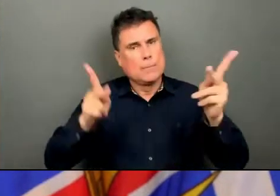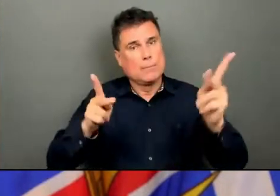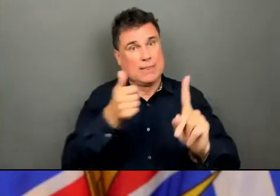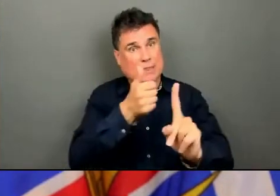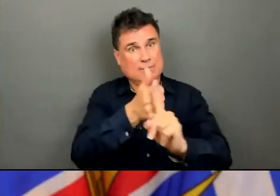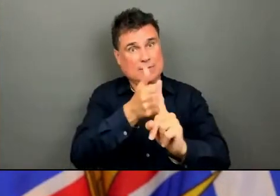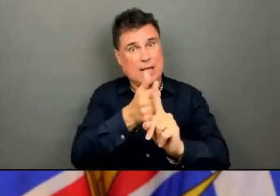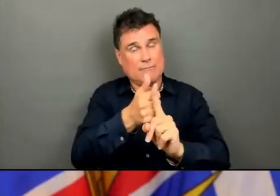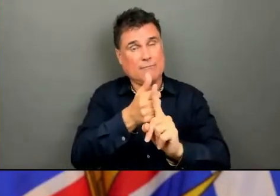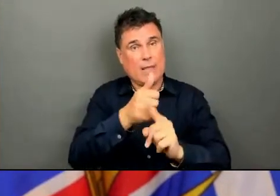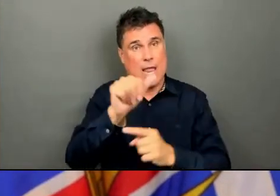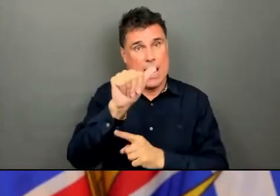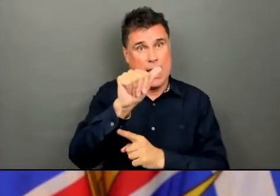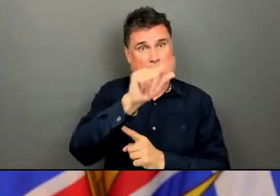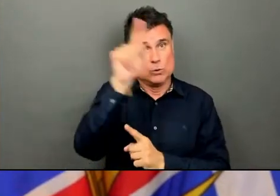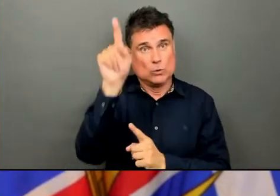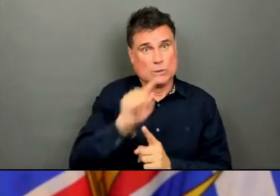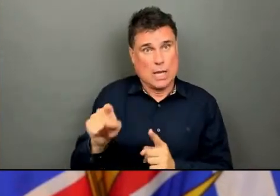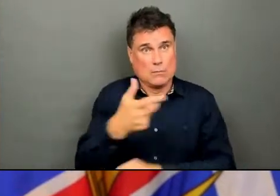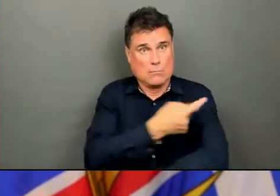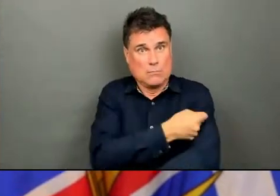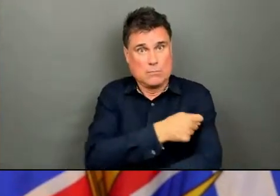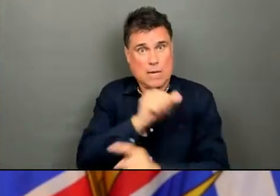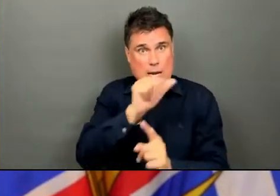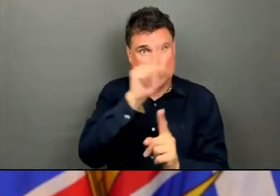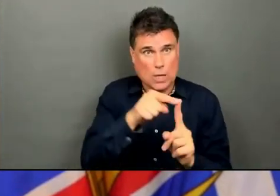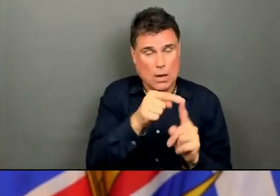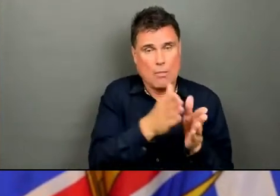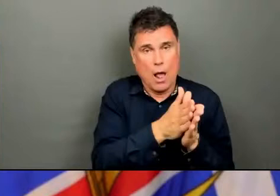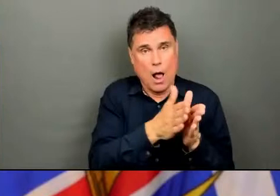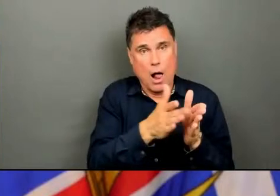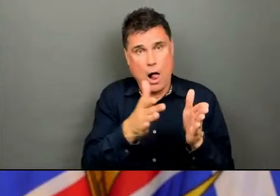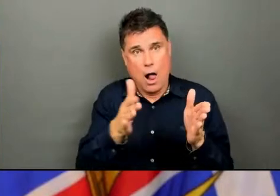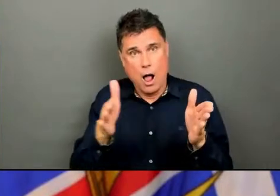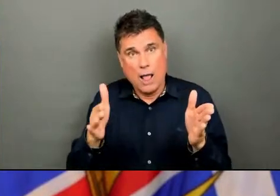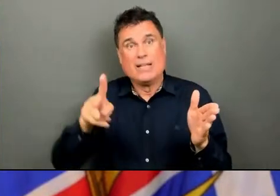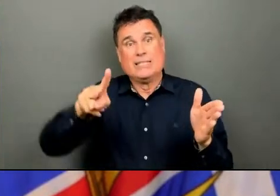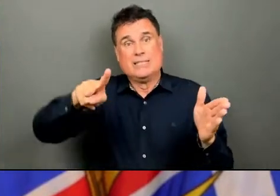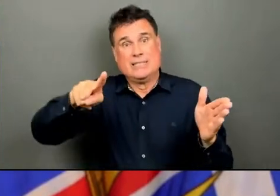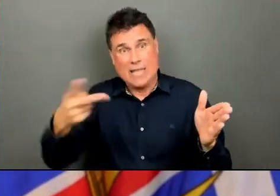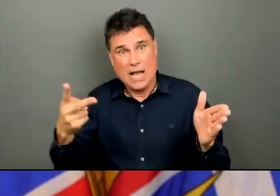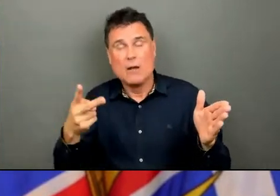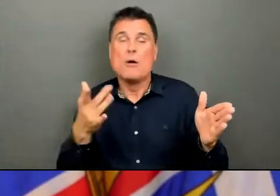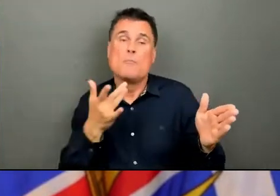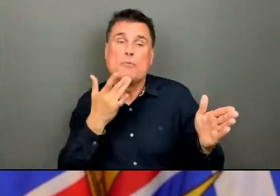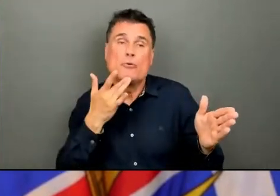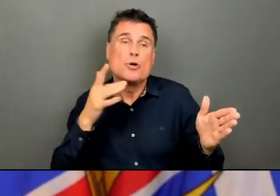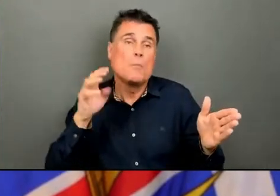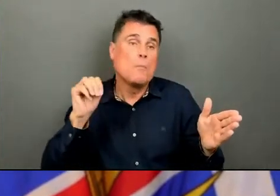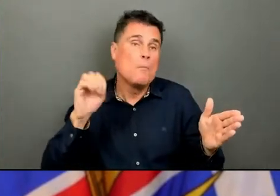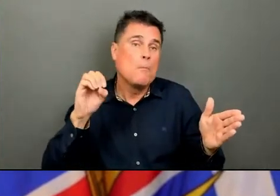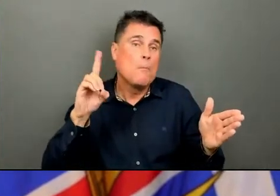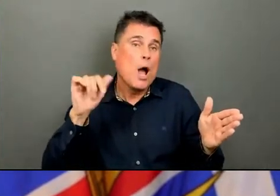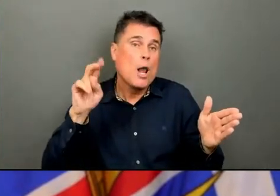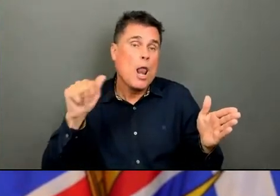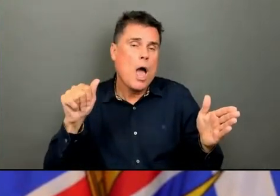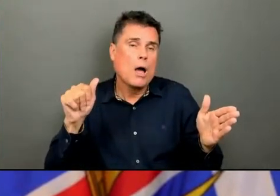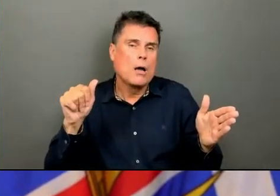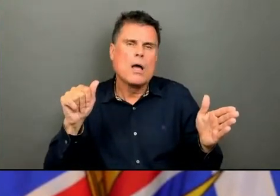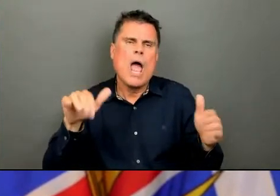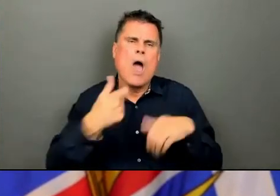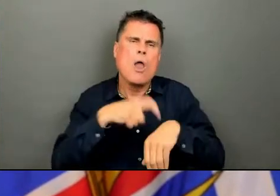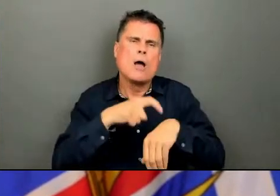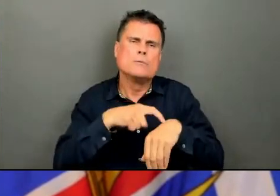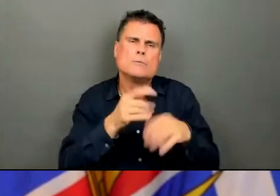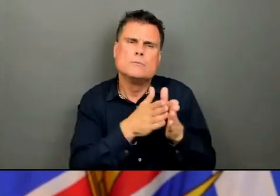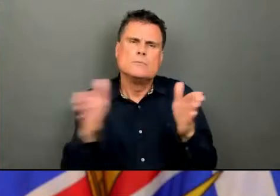after their first dose to get their mRNA vaccine if that's what they choose? And you've mentioned a longer interval between doses might be